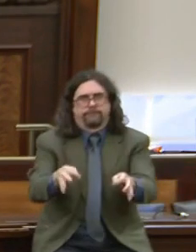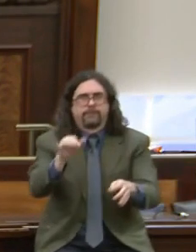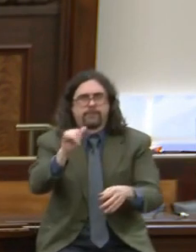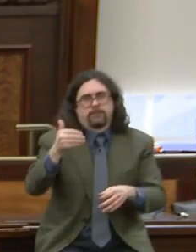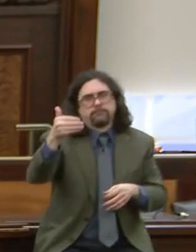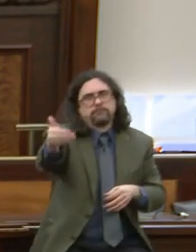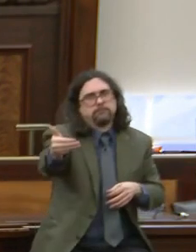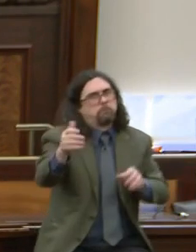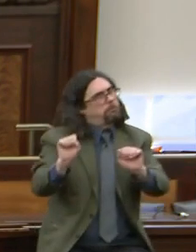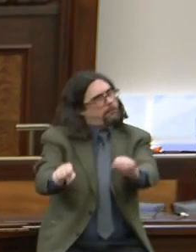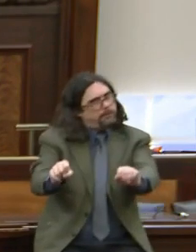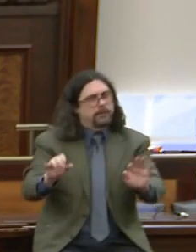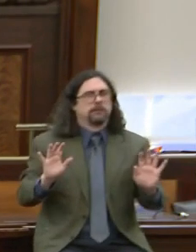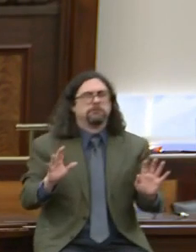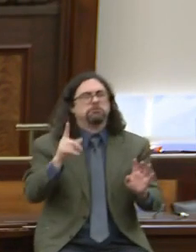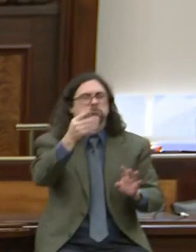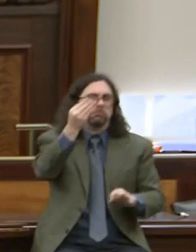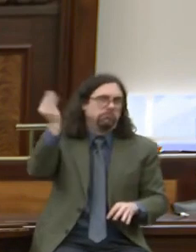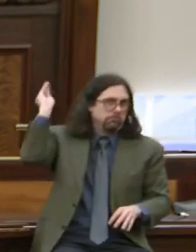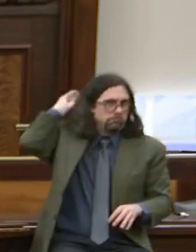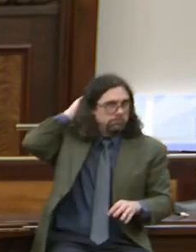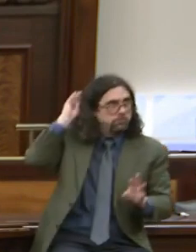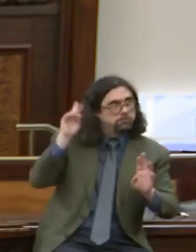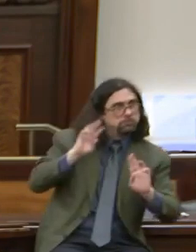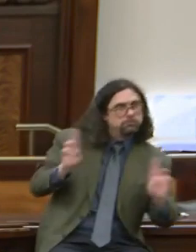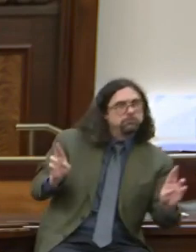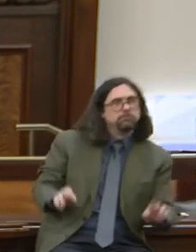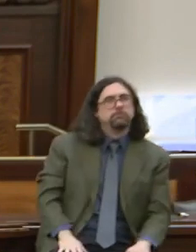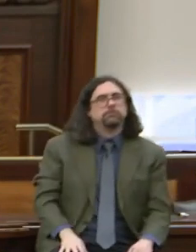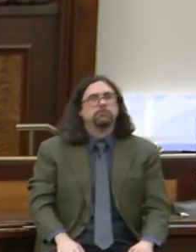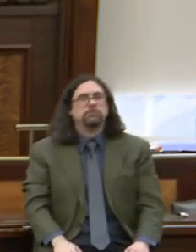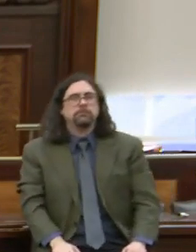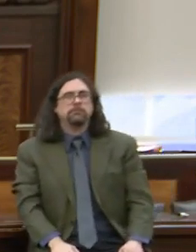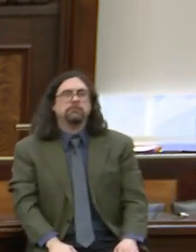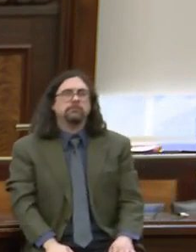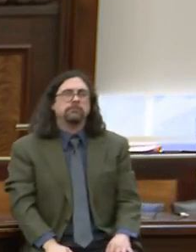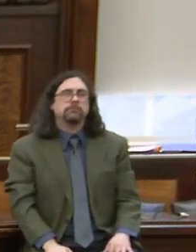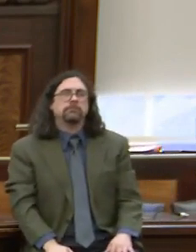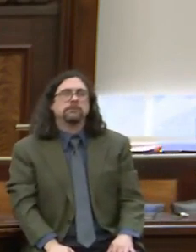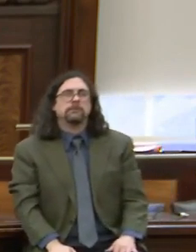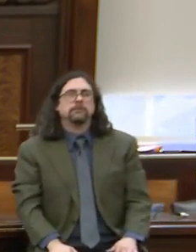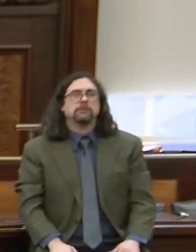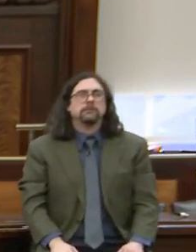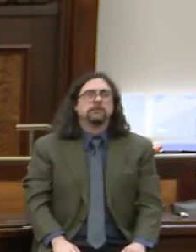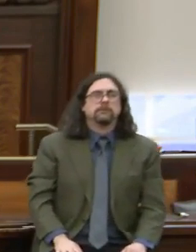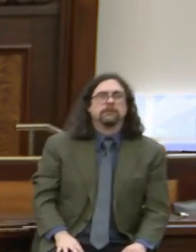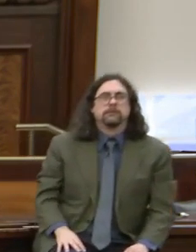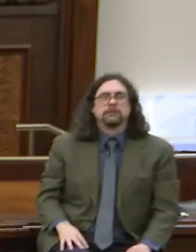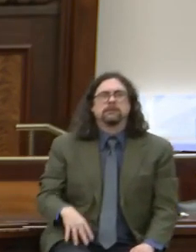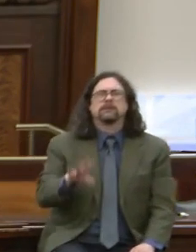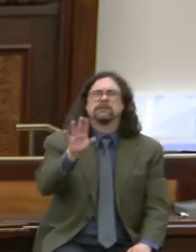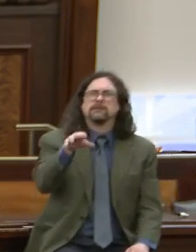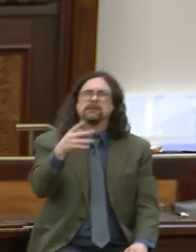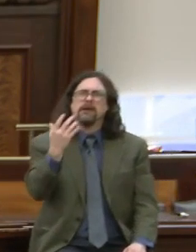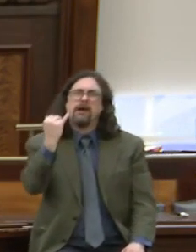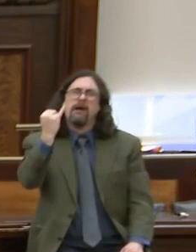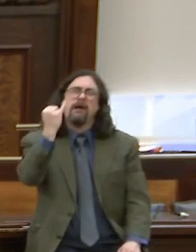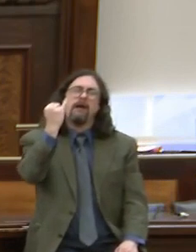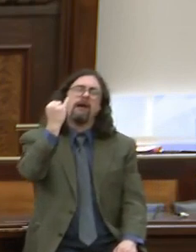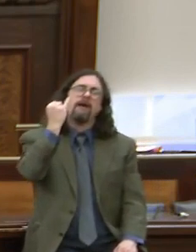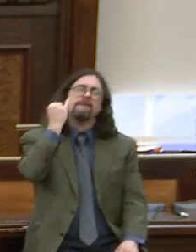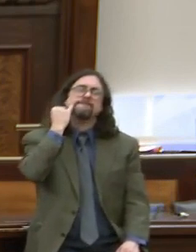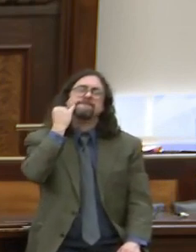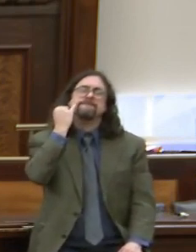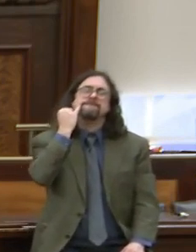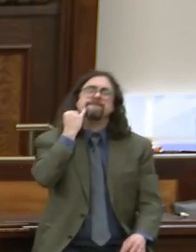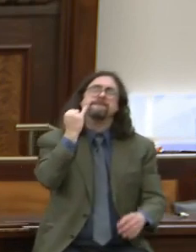tremendously substantial challenges that would have to be met. And I don't take this lightly at all. Folks have to understand that